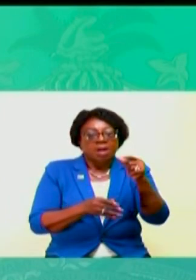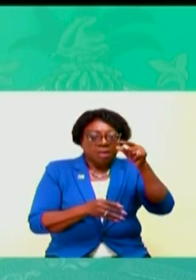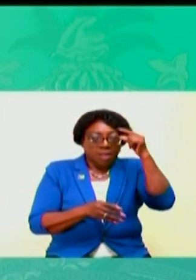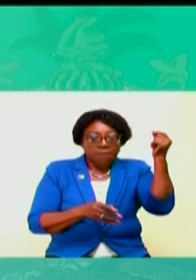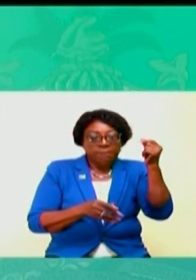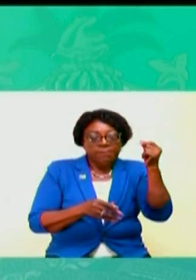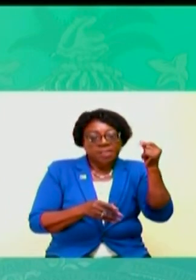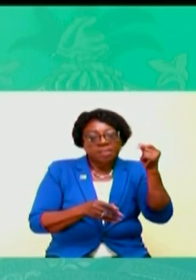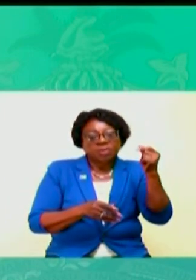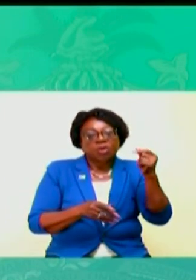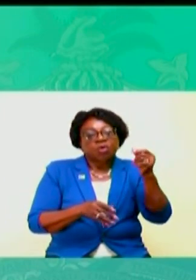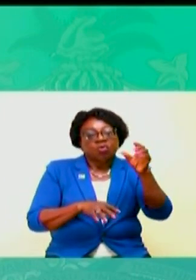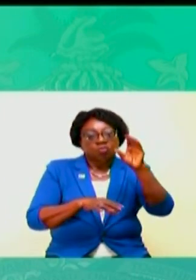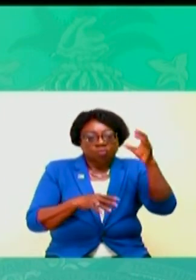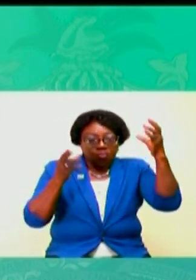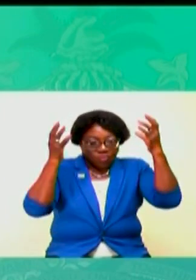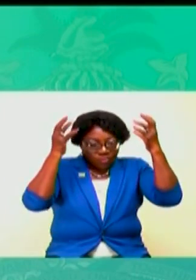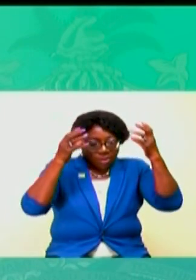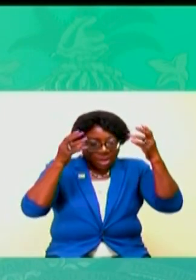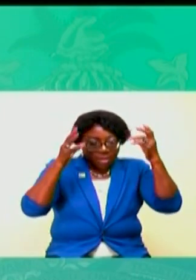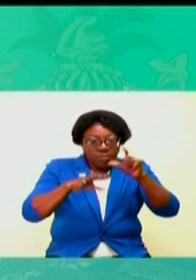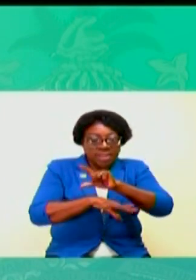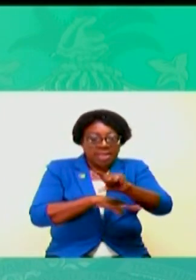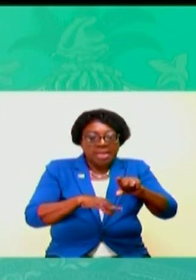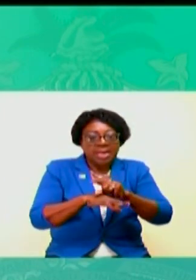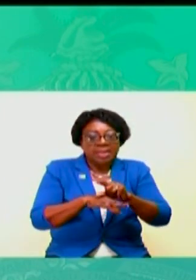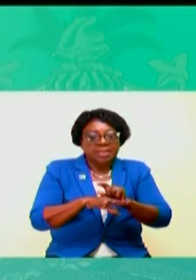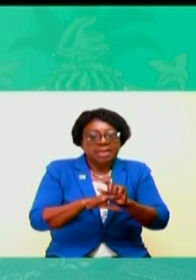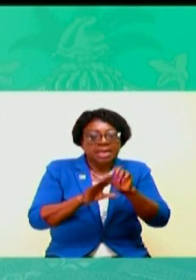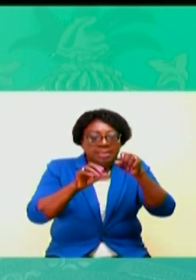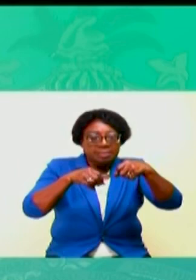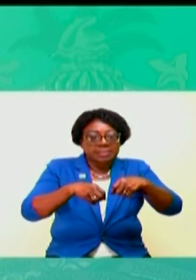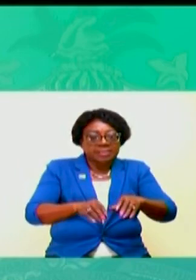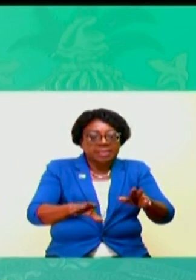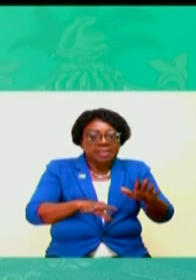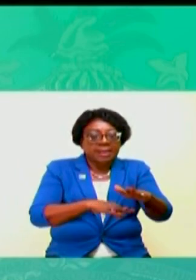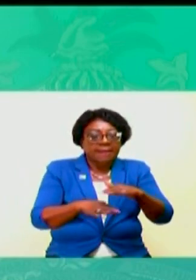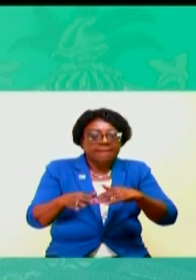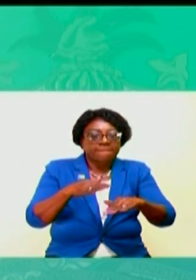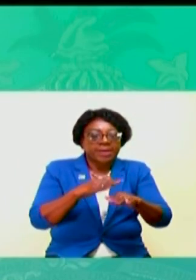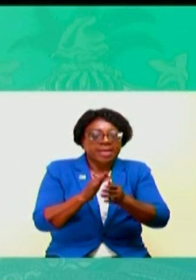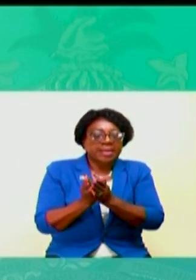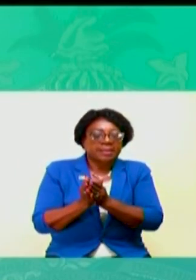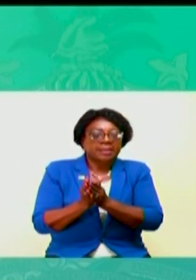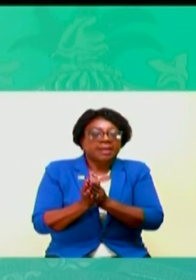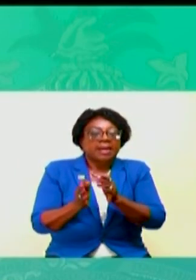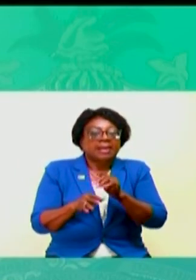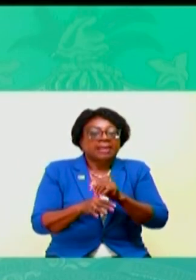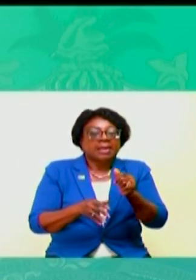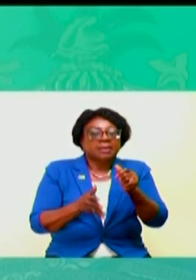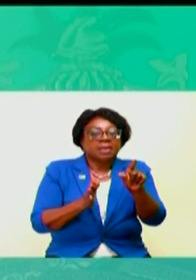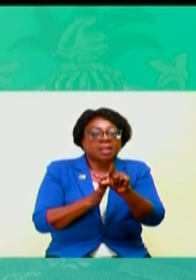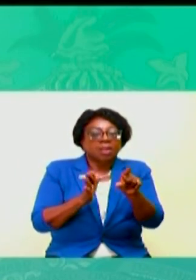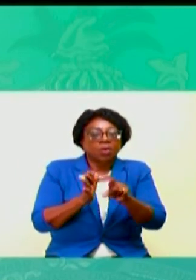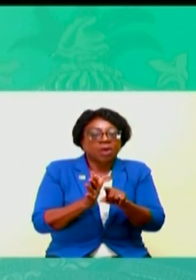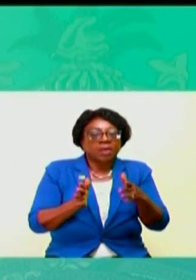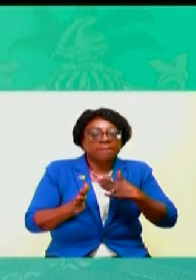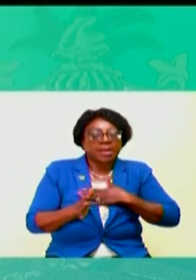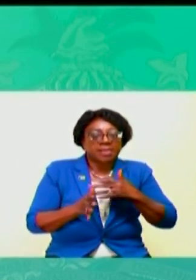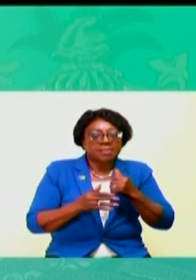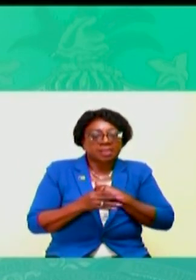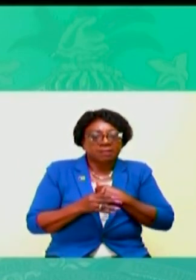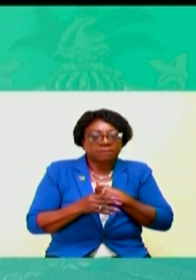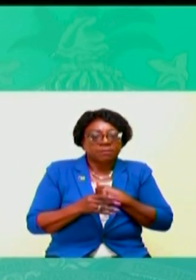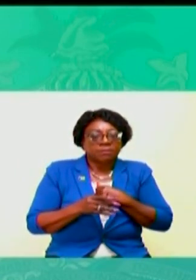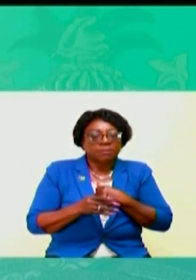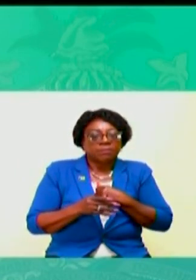Now, I checked with the Office of the Attorney General. I checked with our Honorable Attorney General. And as an attorney at law myself, who has dealt with these